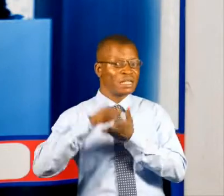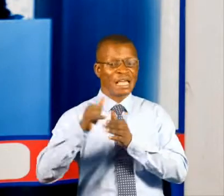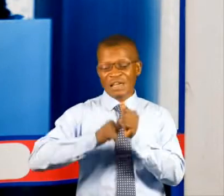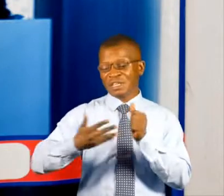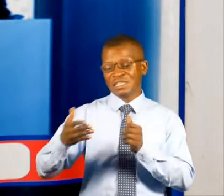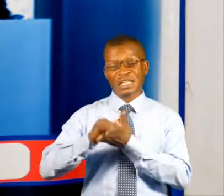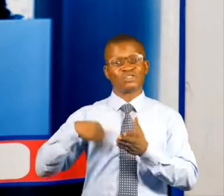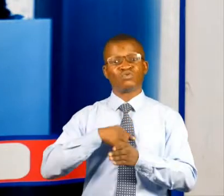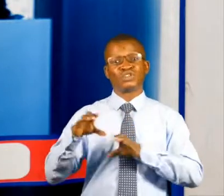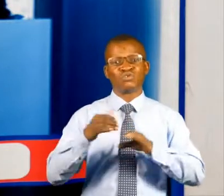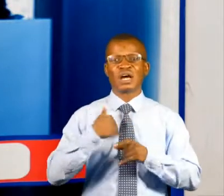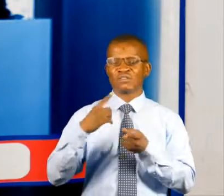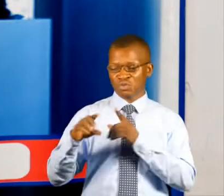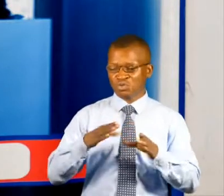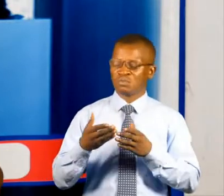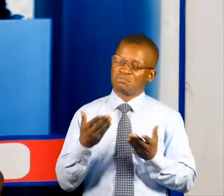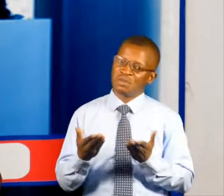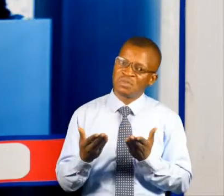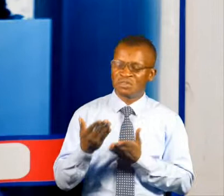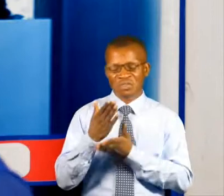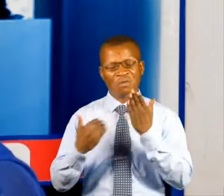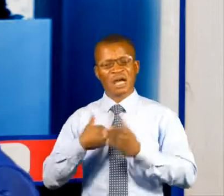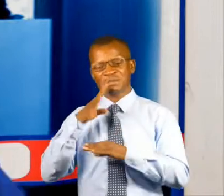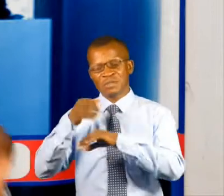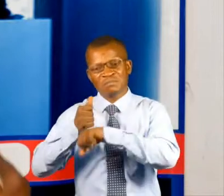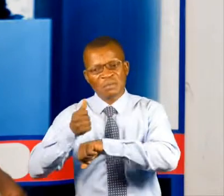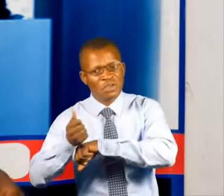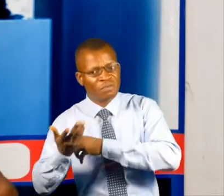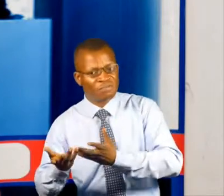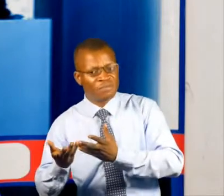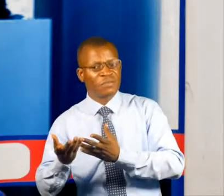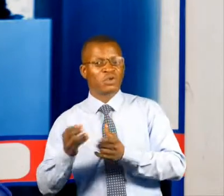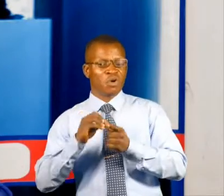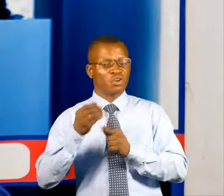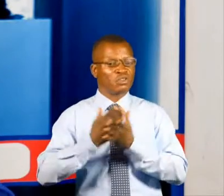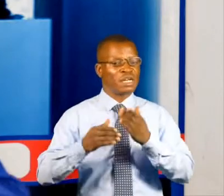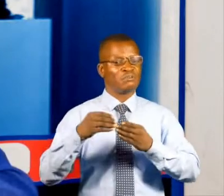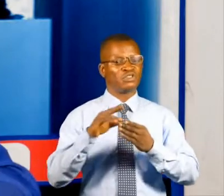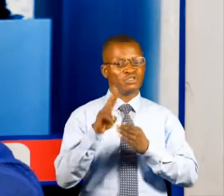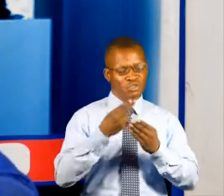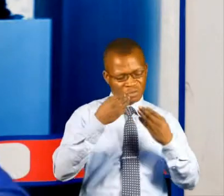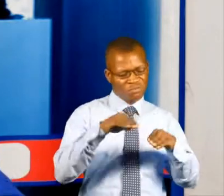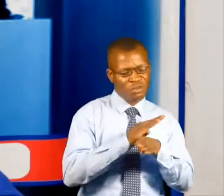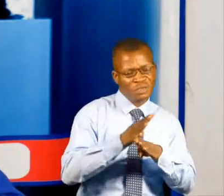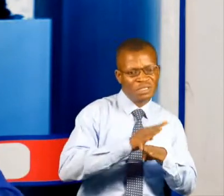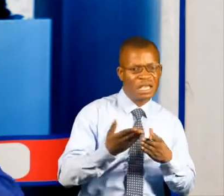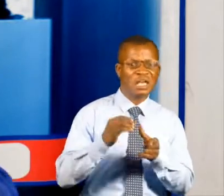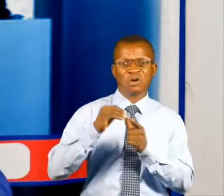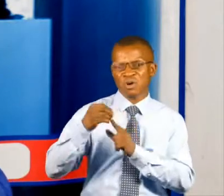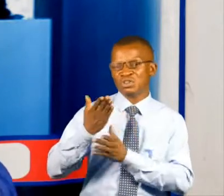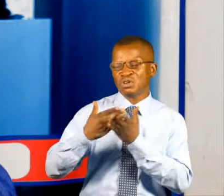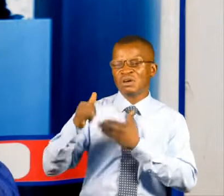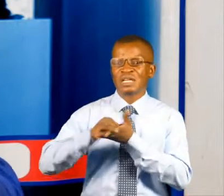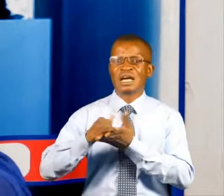that everything we do has to do with either somebody that has been abused, we're looking at somebody that has been exploited, we're looking